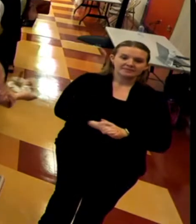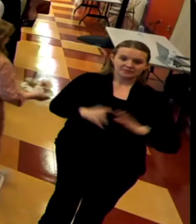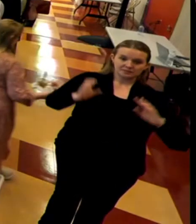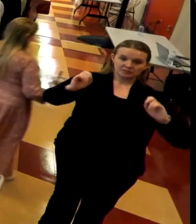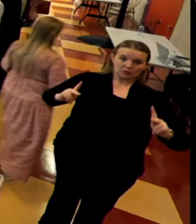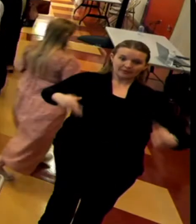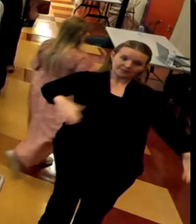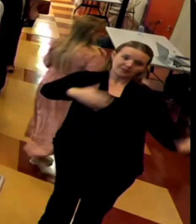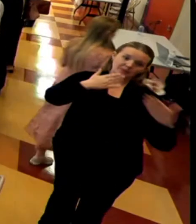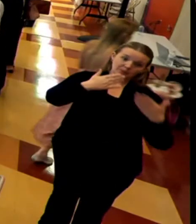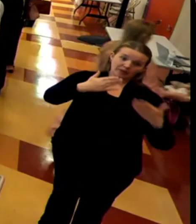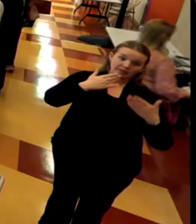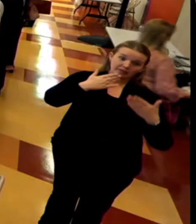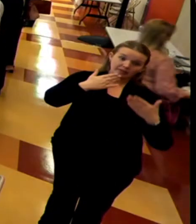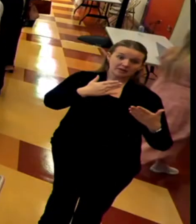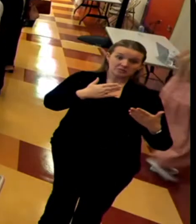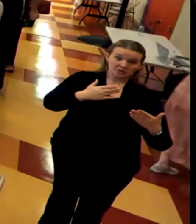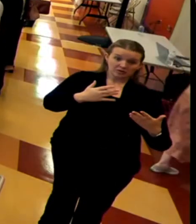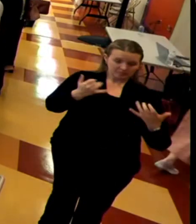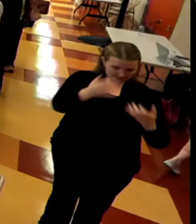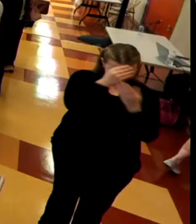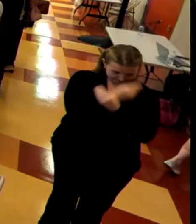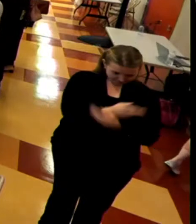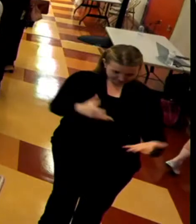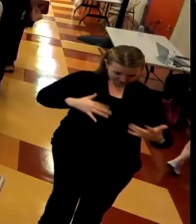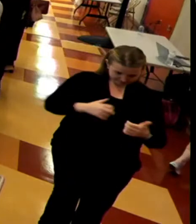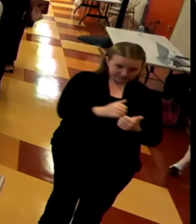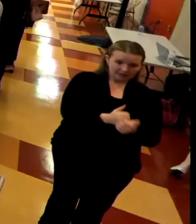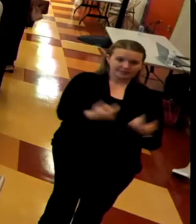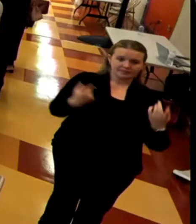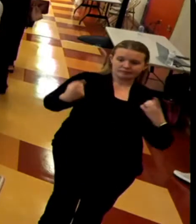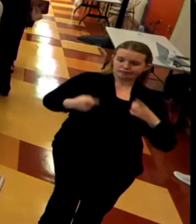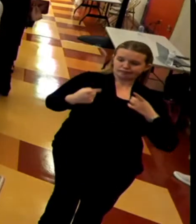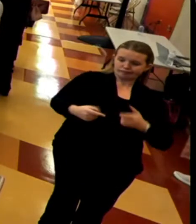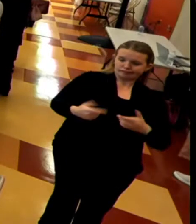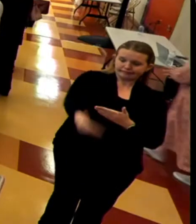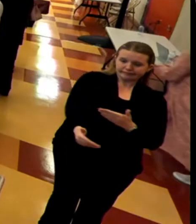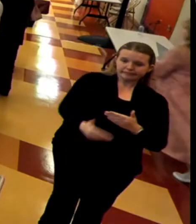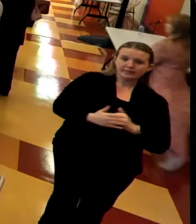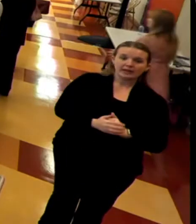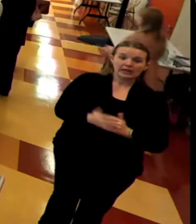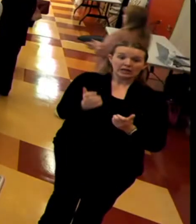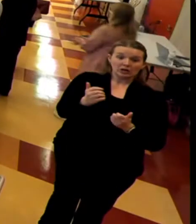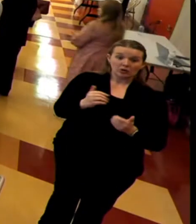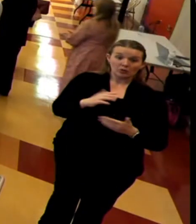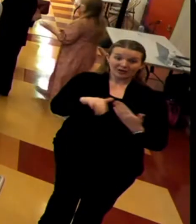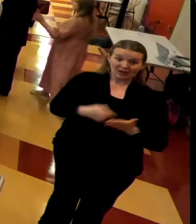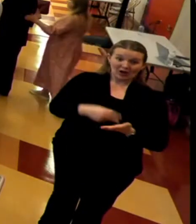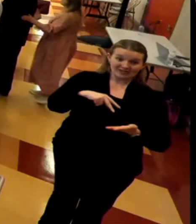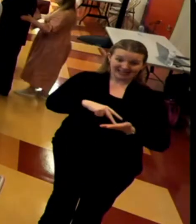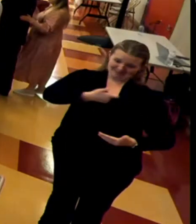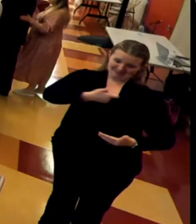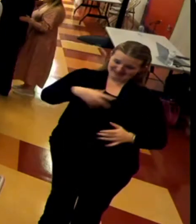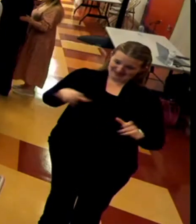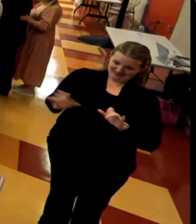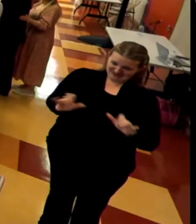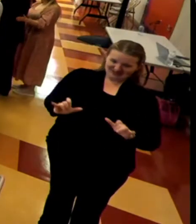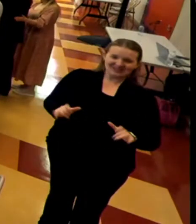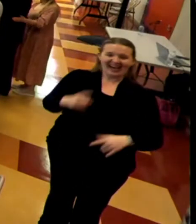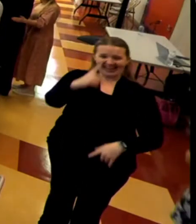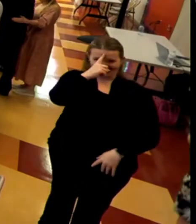Okay, well, thank you. With all of that information updating us on what's coming next, and with everyone standing, including myself, I